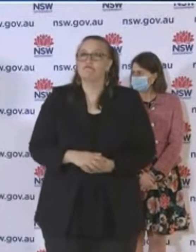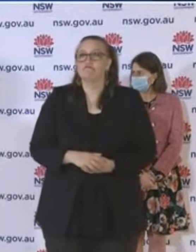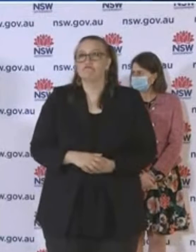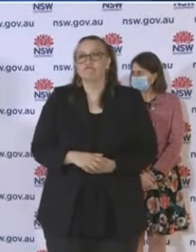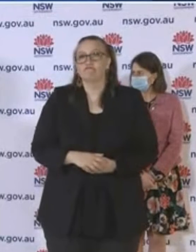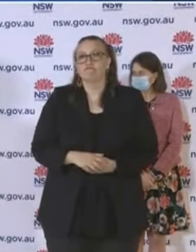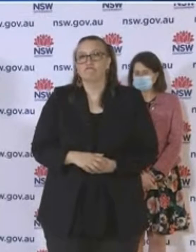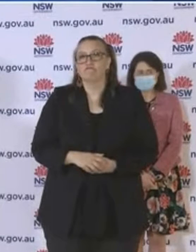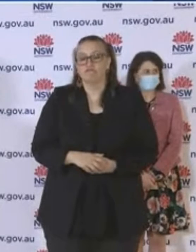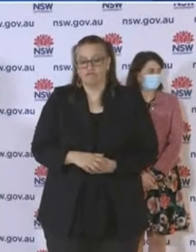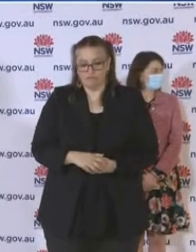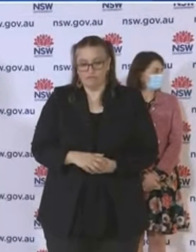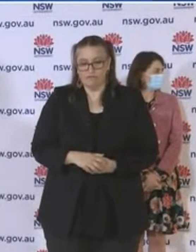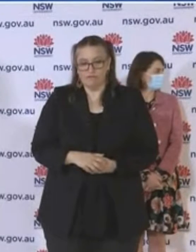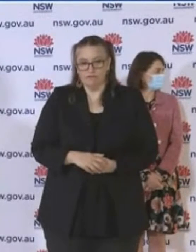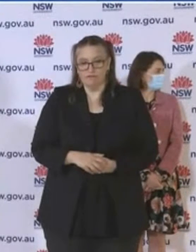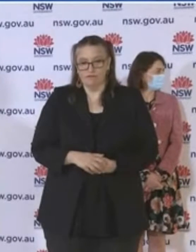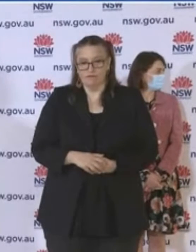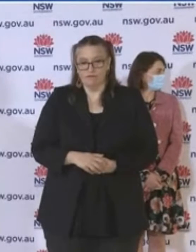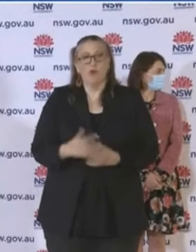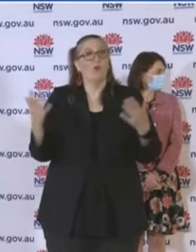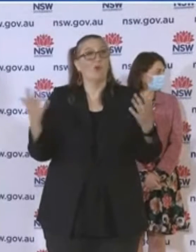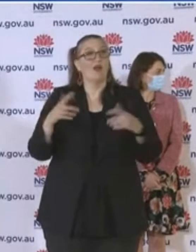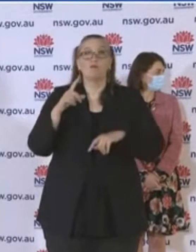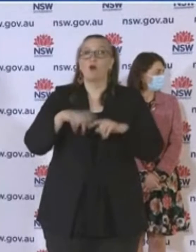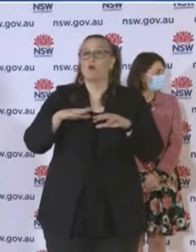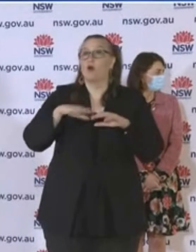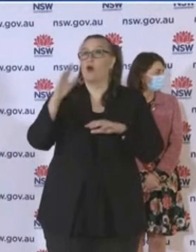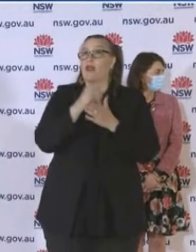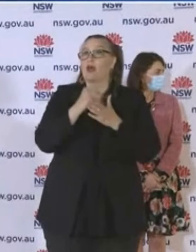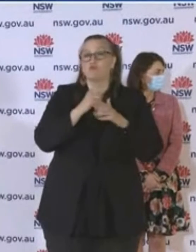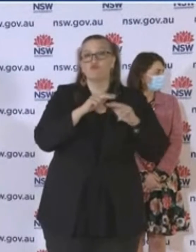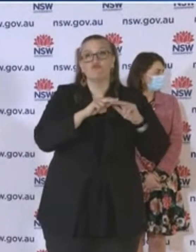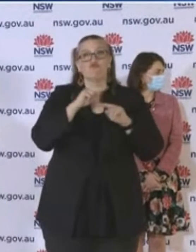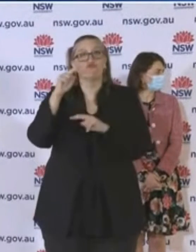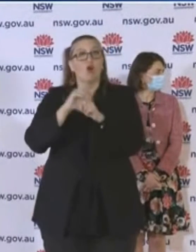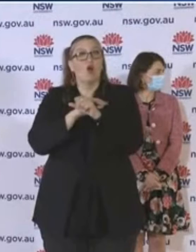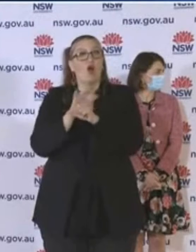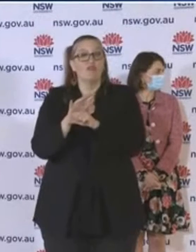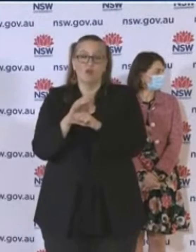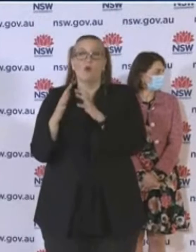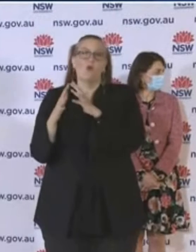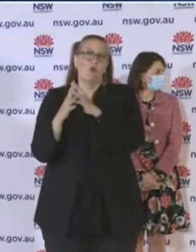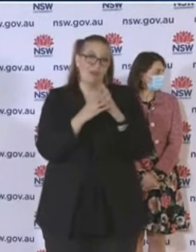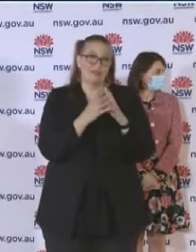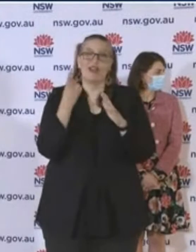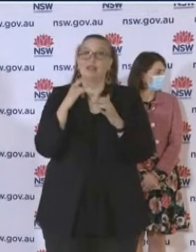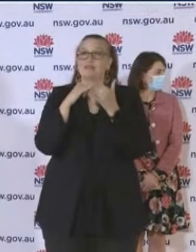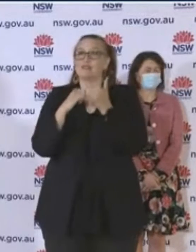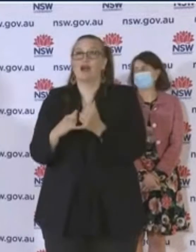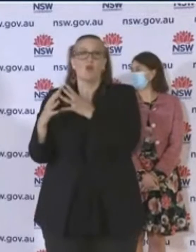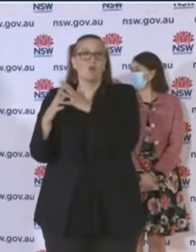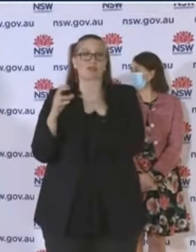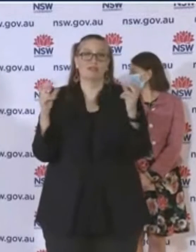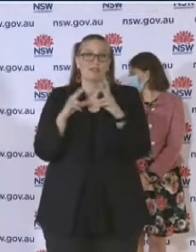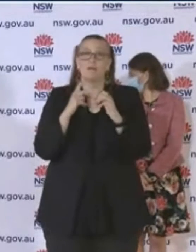highest rates of cases in Western and Southwestern Sydney, but other parts of Sydney, of course, are also affected, in parts of Western New South